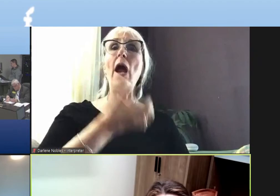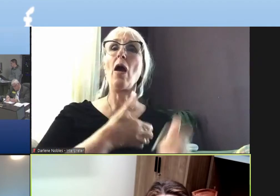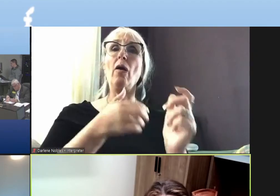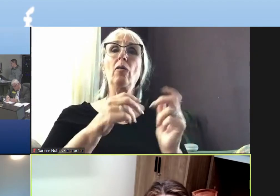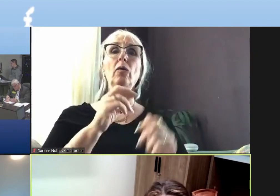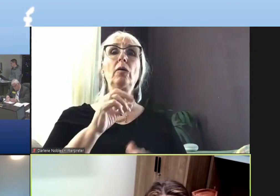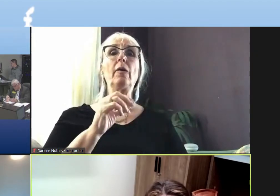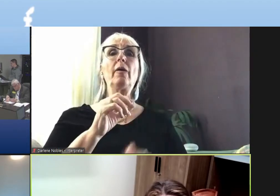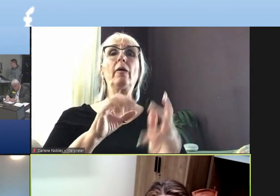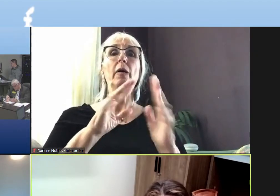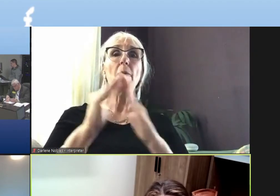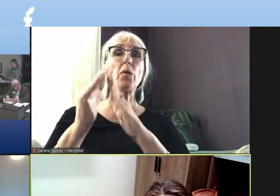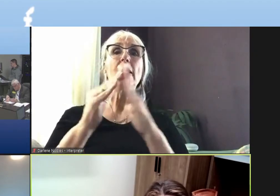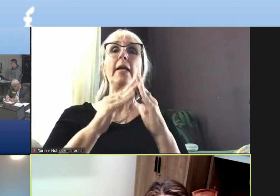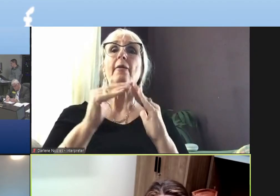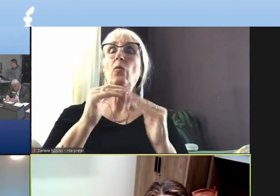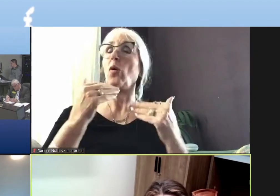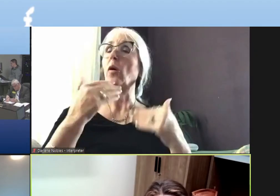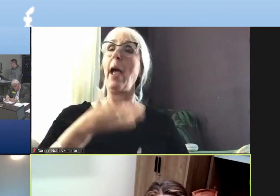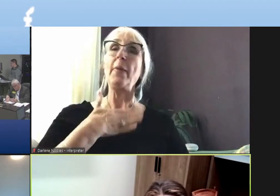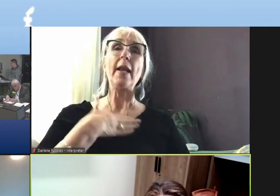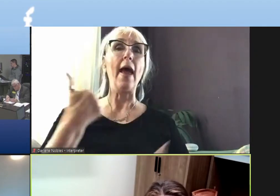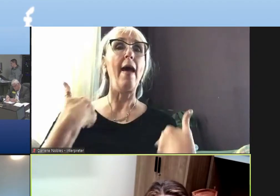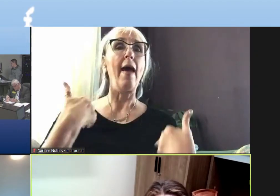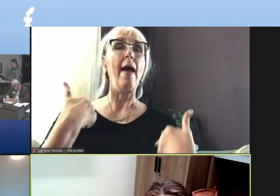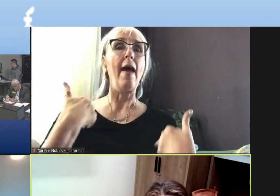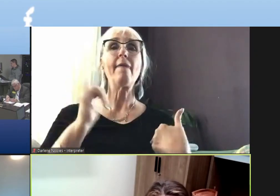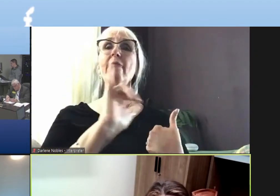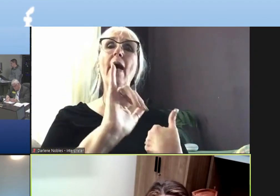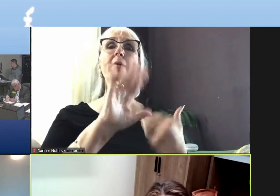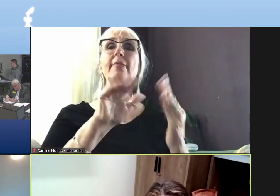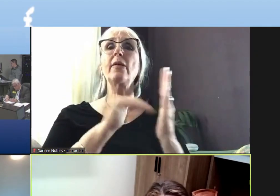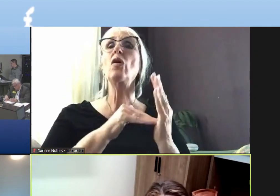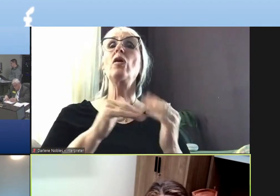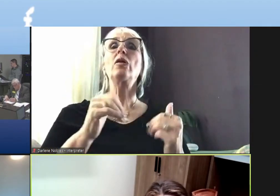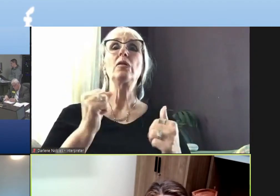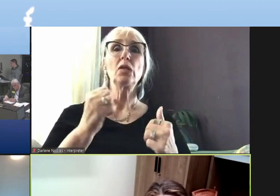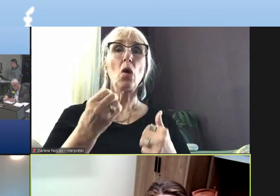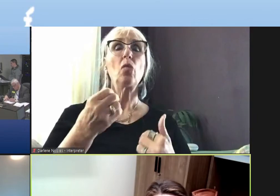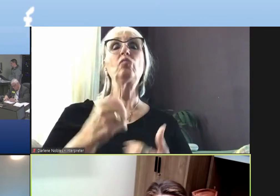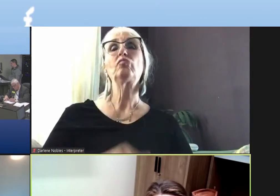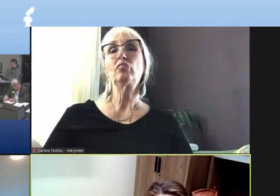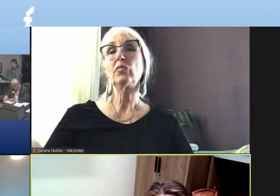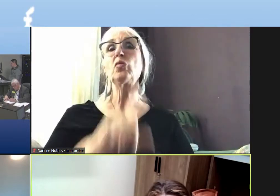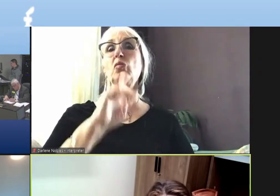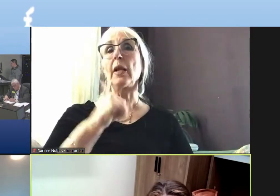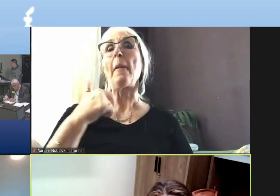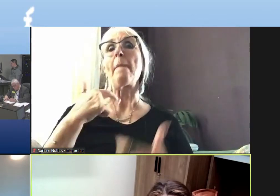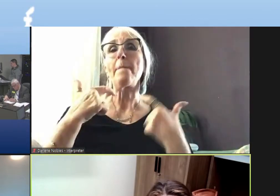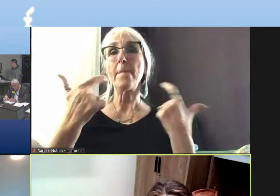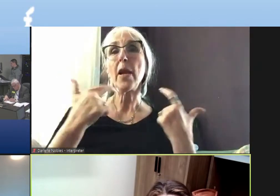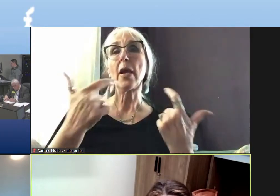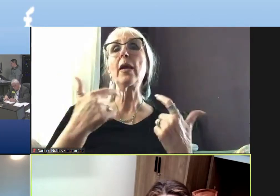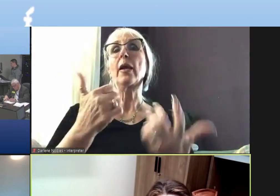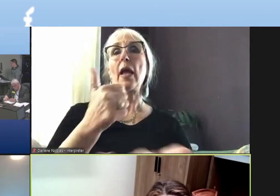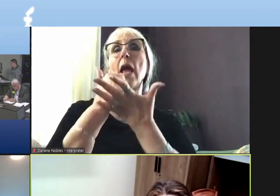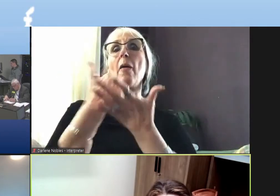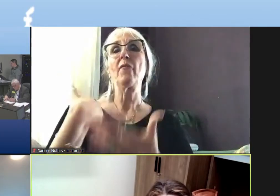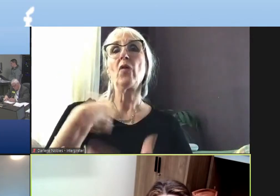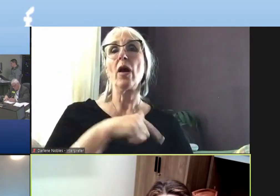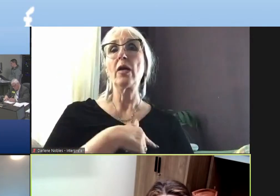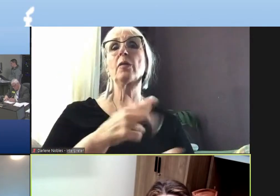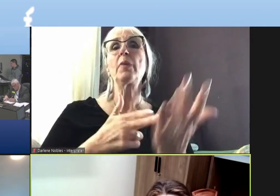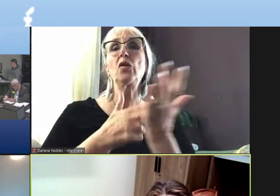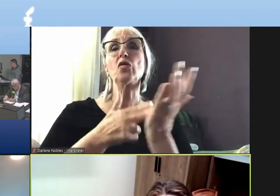site. And thank you to Judge for helping out to making sure we could get that Regeneron. That was really big help for us to make sure we could have that site